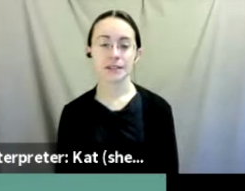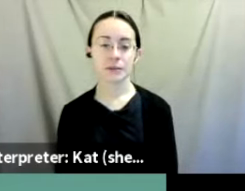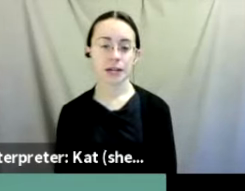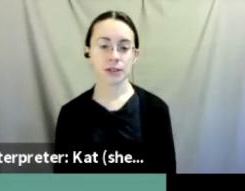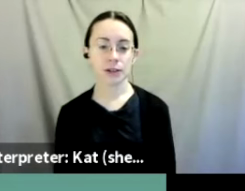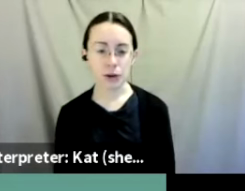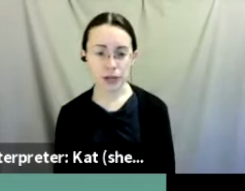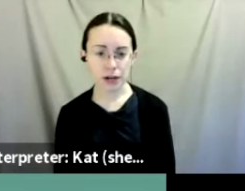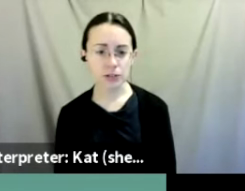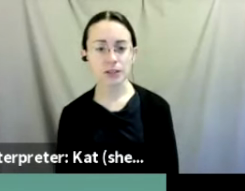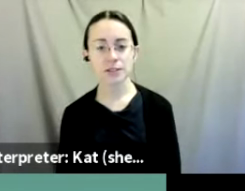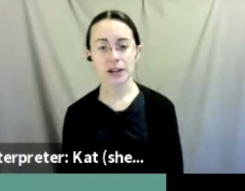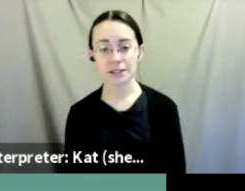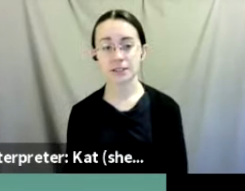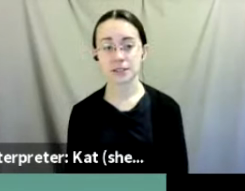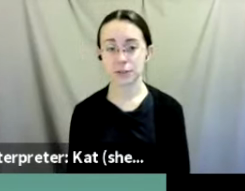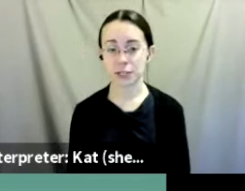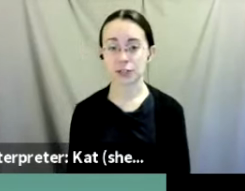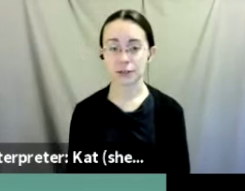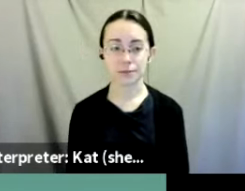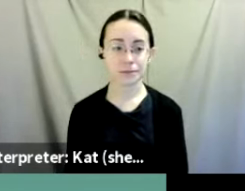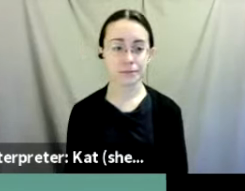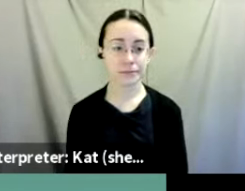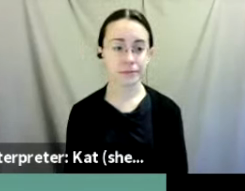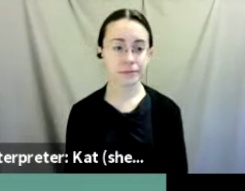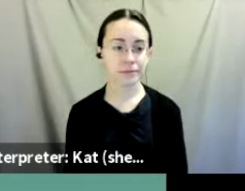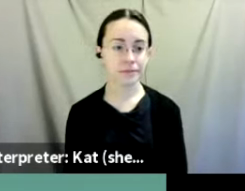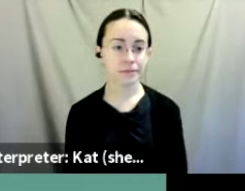That has an impact on their healthcare as well as their access to information.